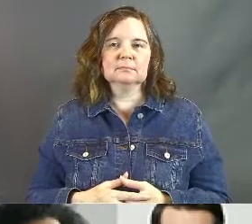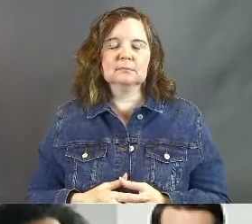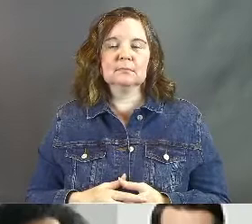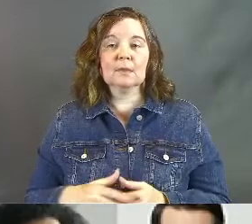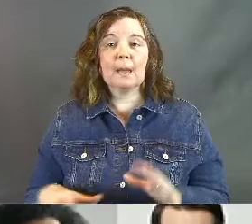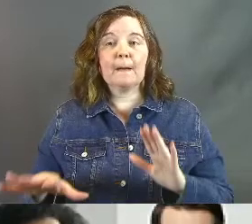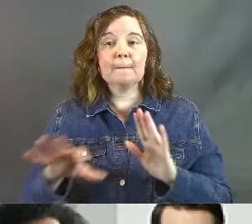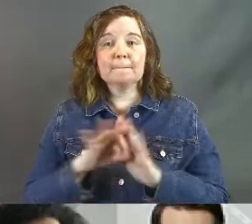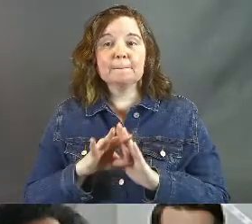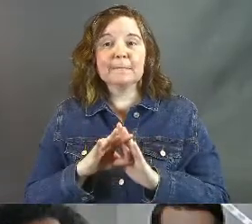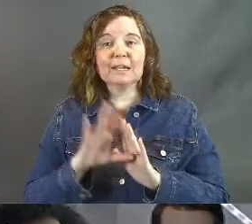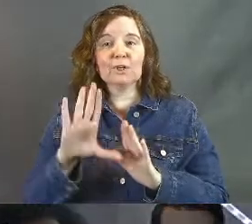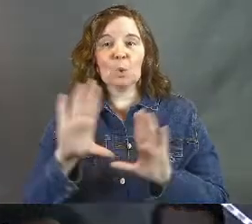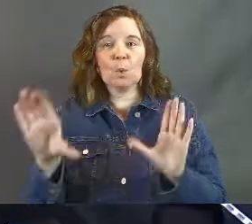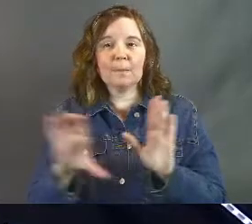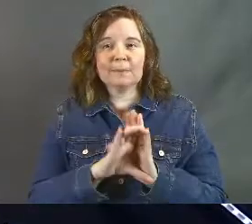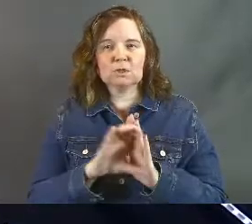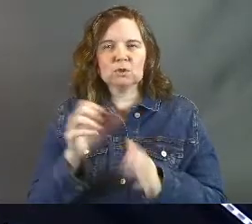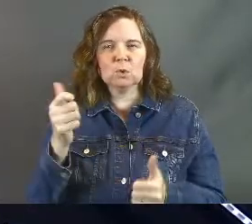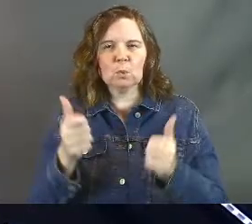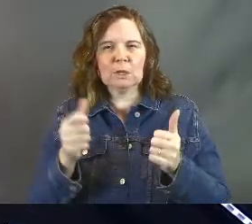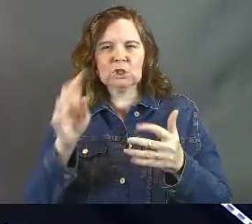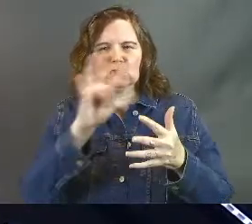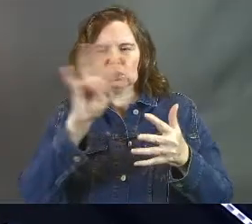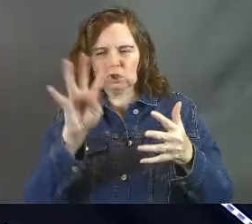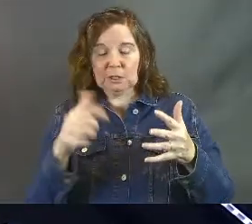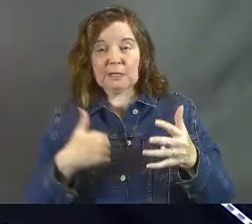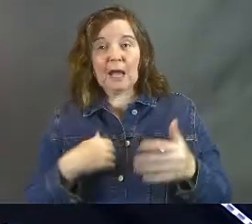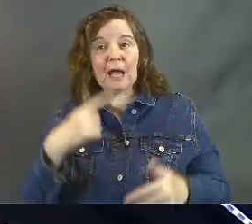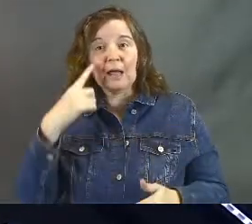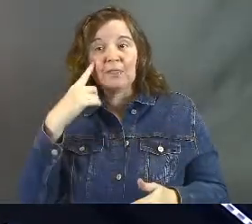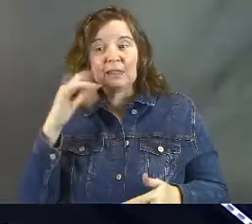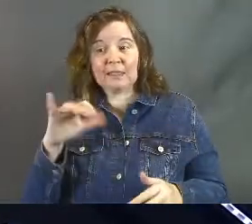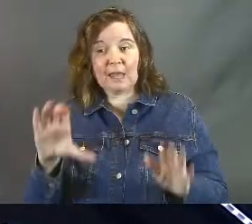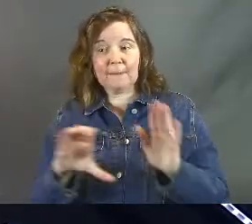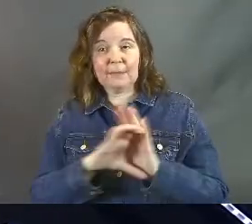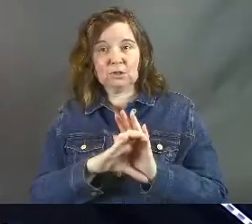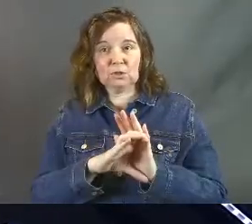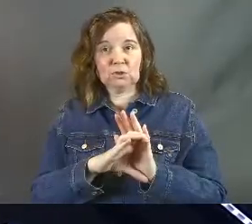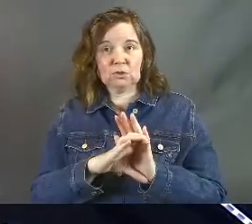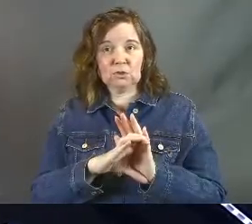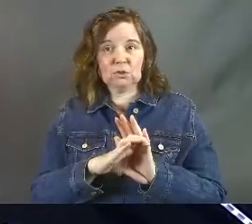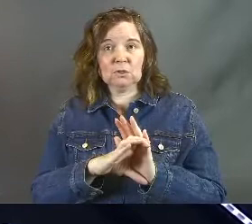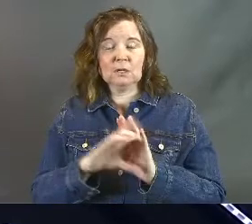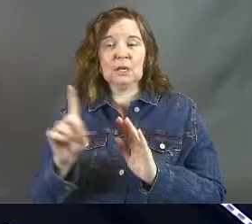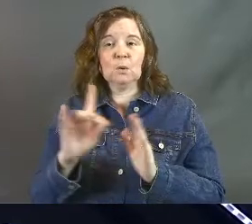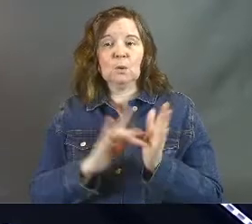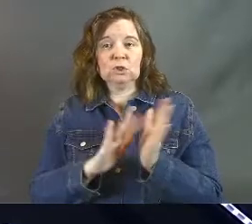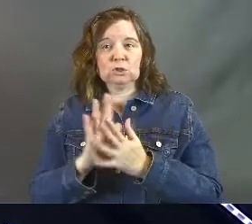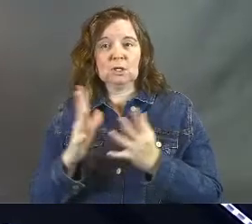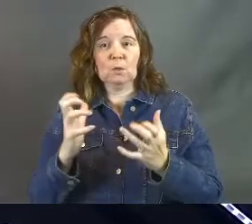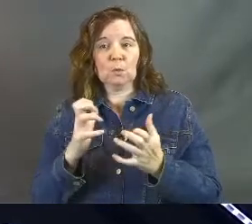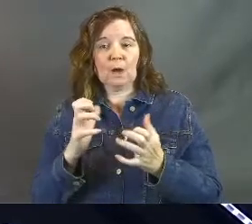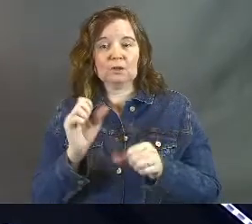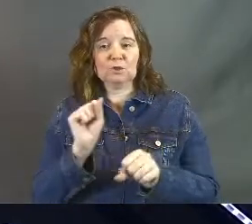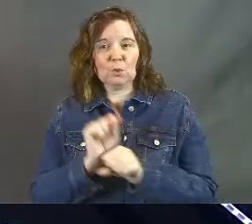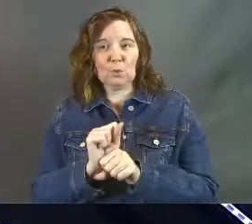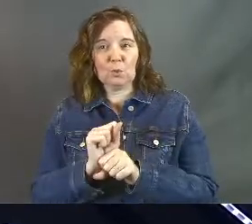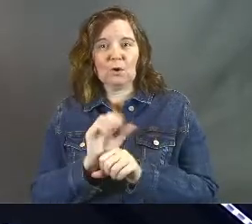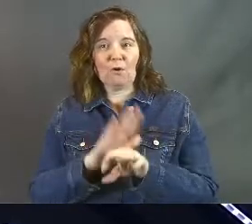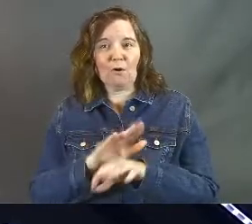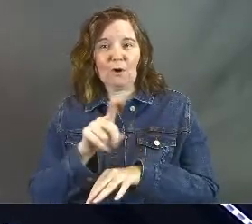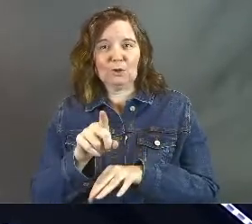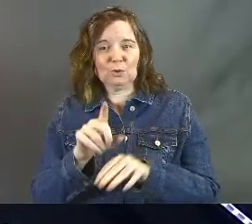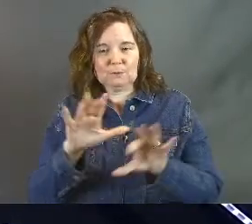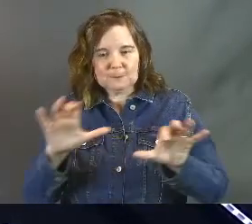Pick your picture. Because I think that picture is where Jesus wants to come and work on you